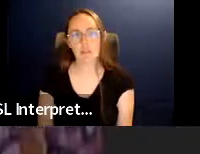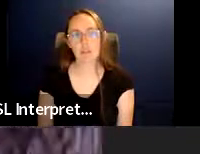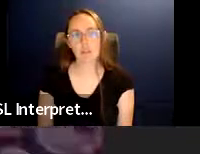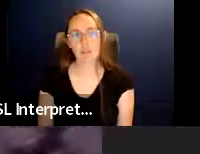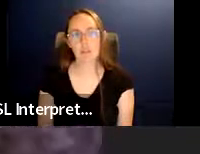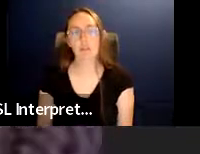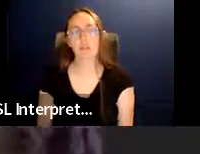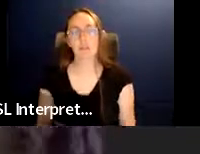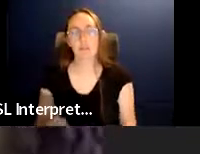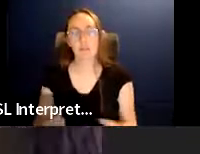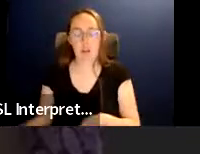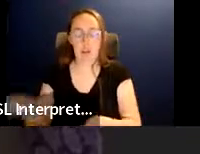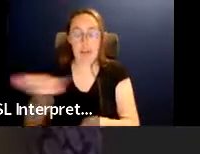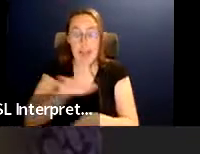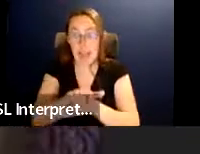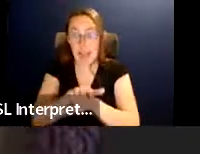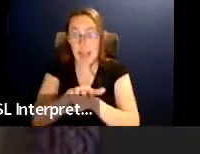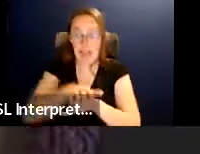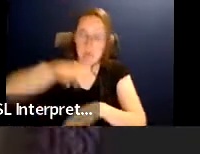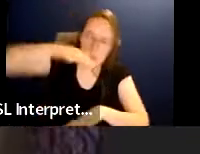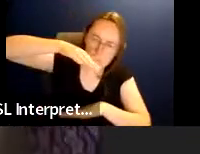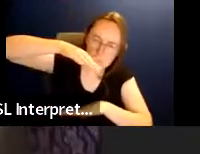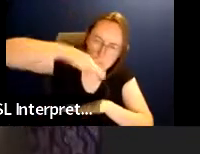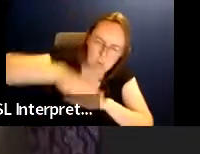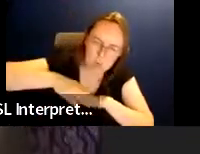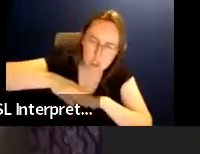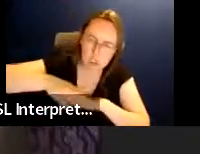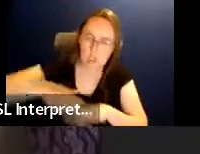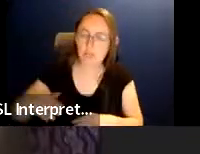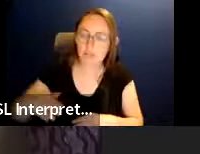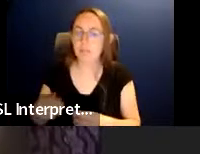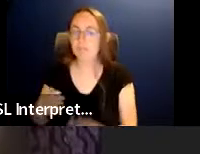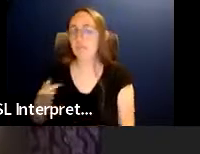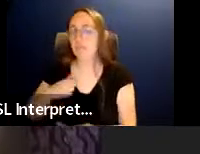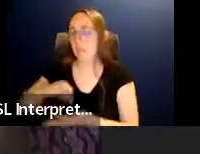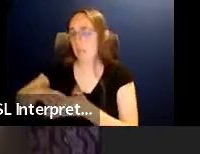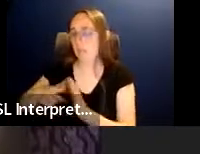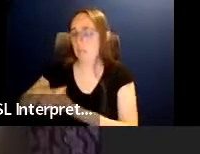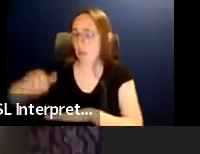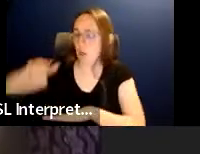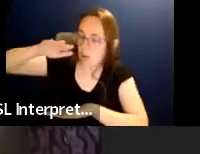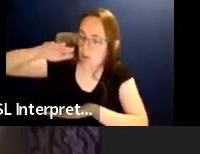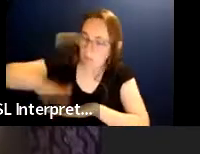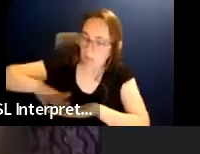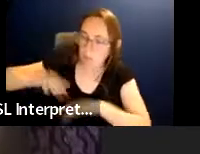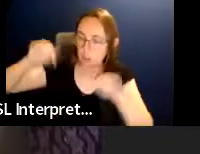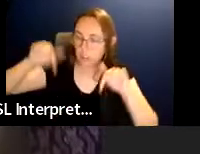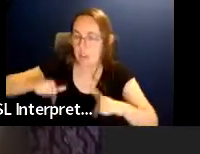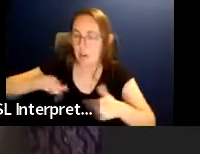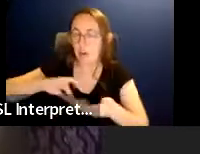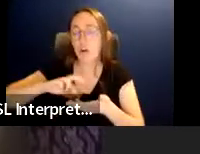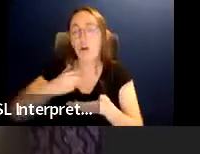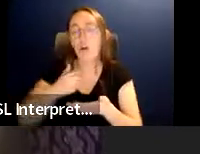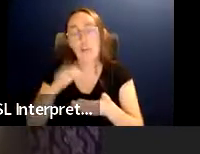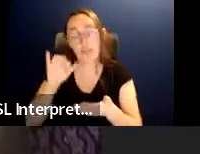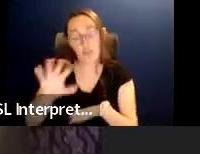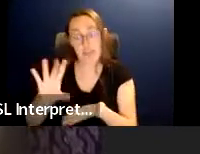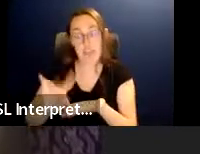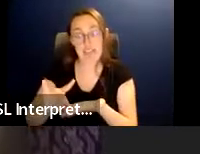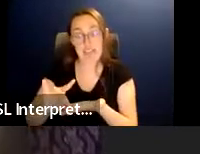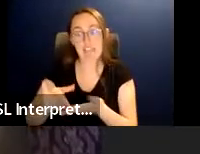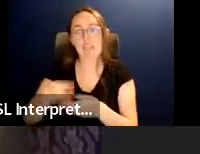and I'm pushing that down. So when I talk about pushing that down, we're using pressure sensitive adhesives. So it